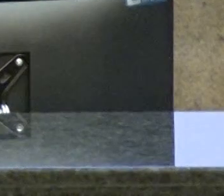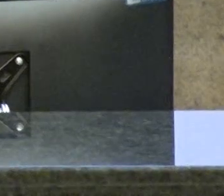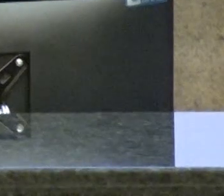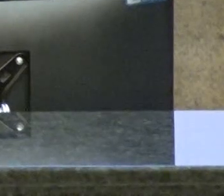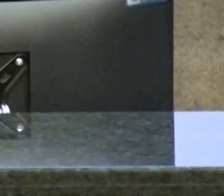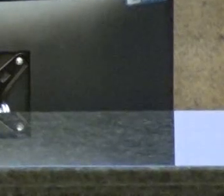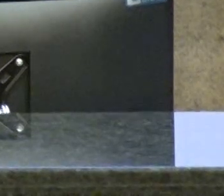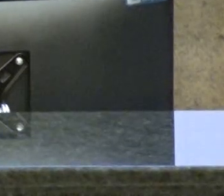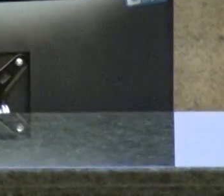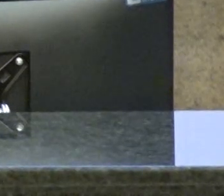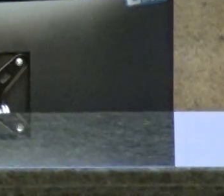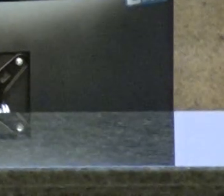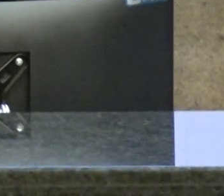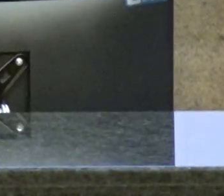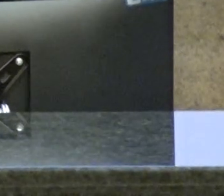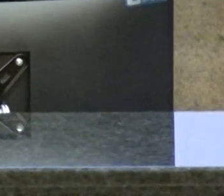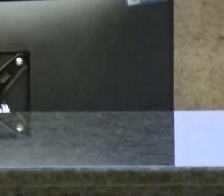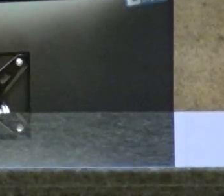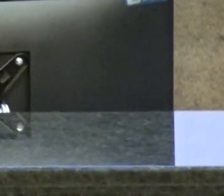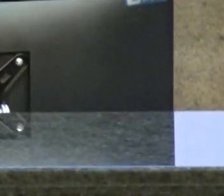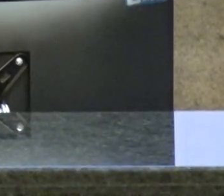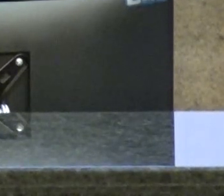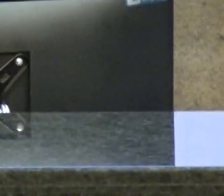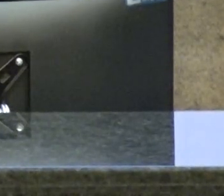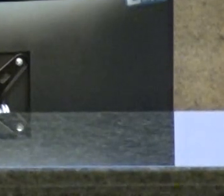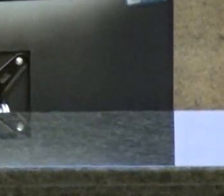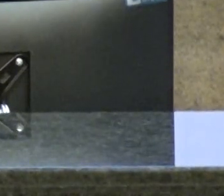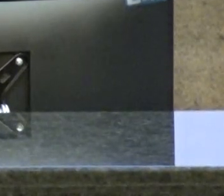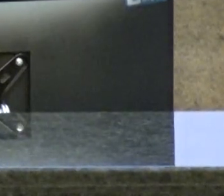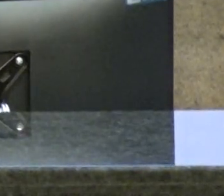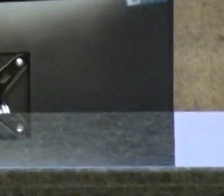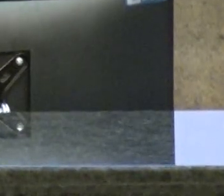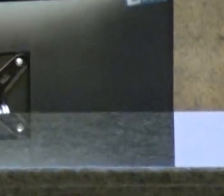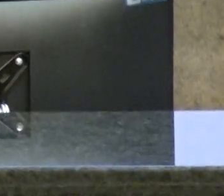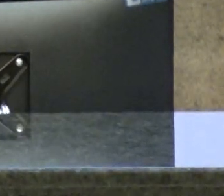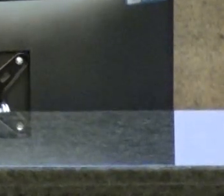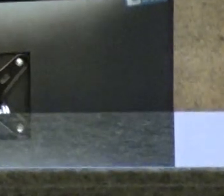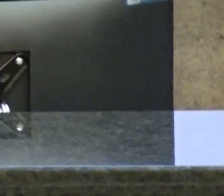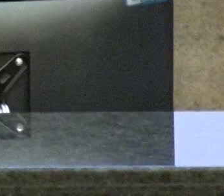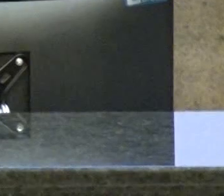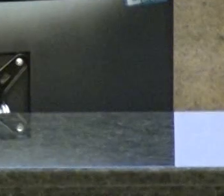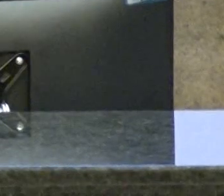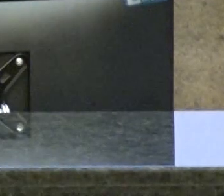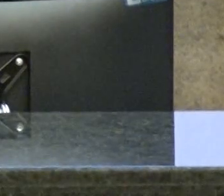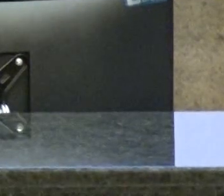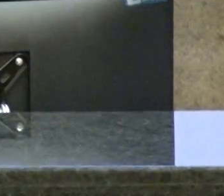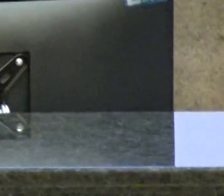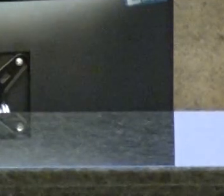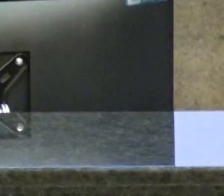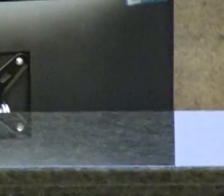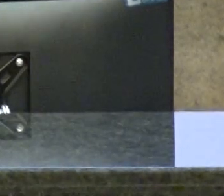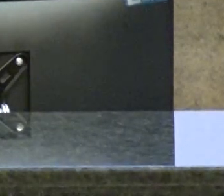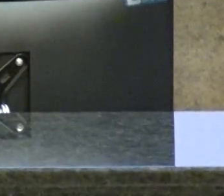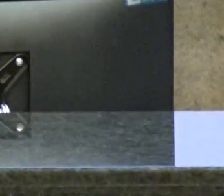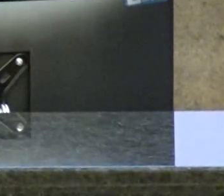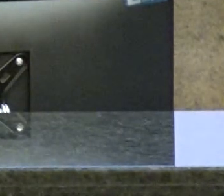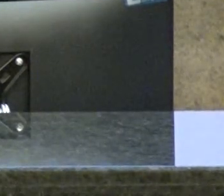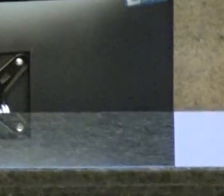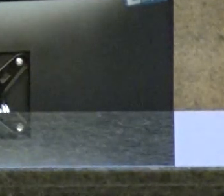nation of Israel, who was brutally attacked, and all the ongoing war and the danger and risk that's occurring there in your